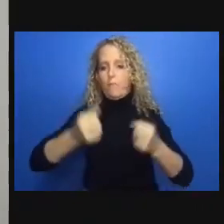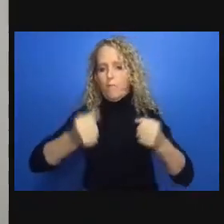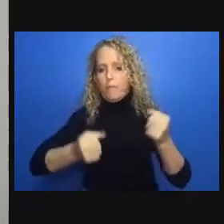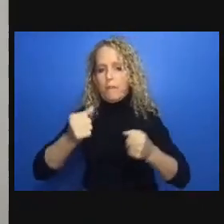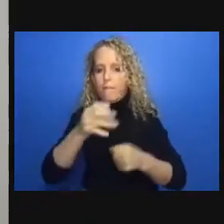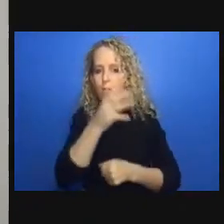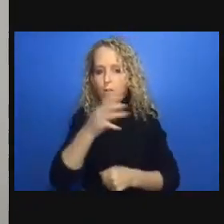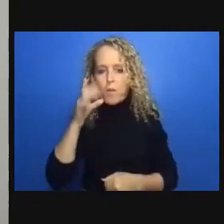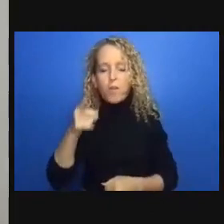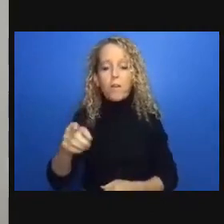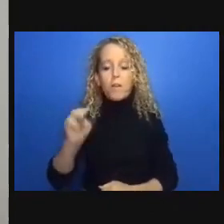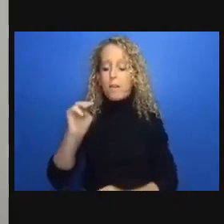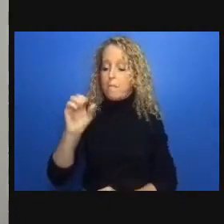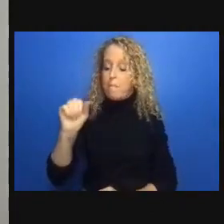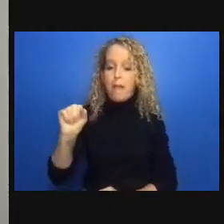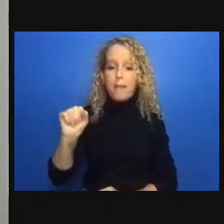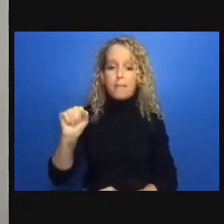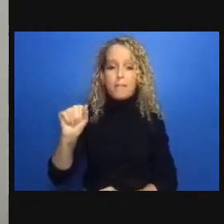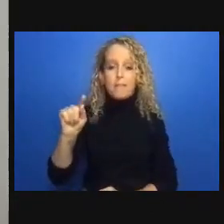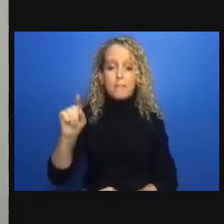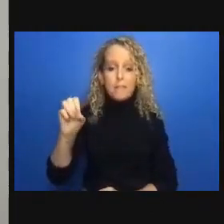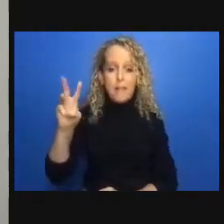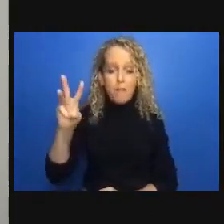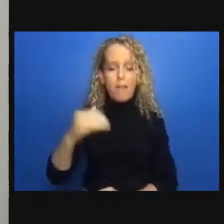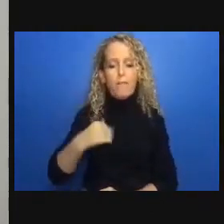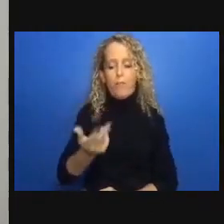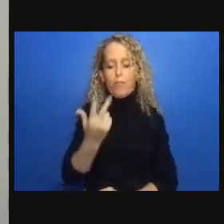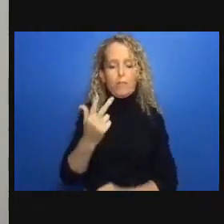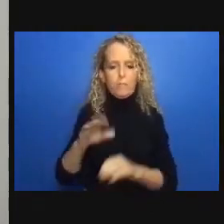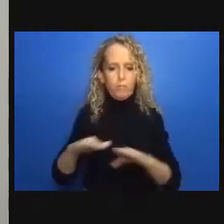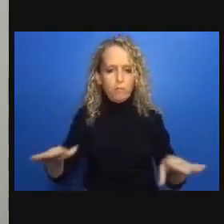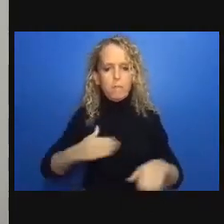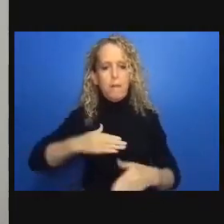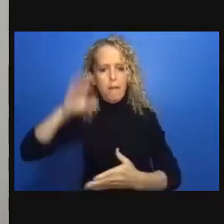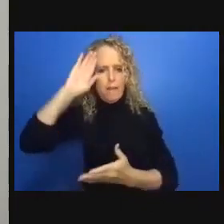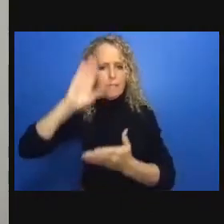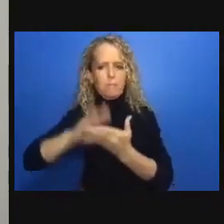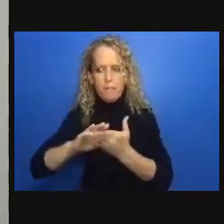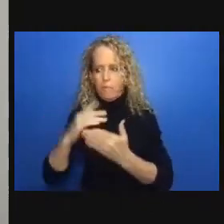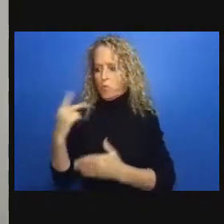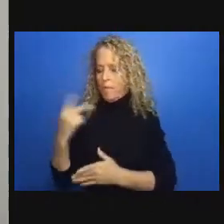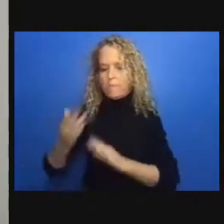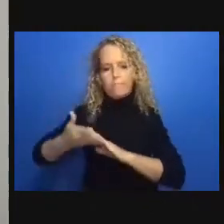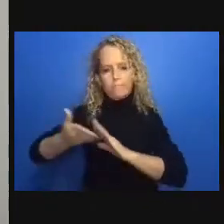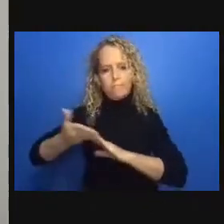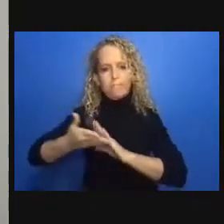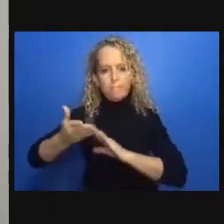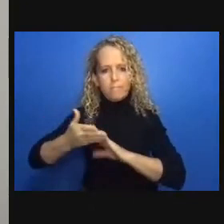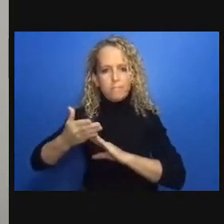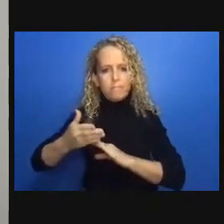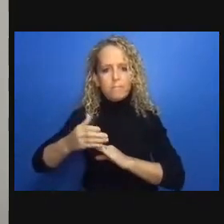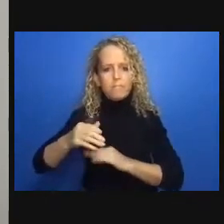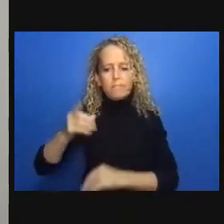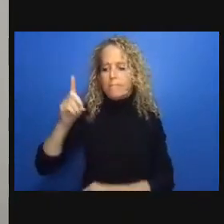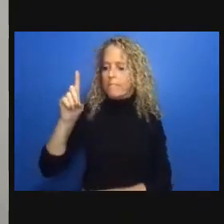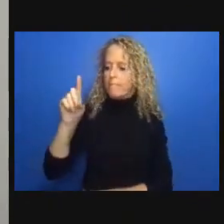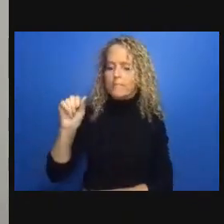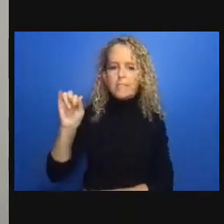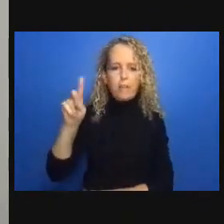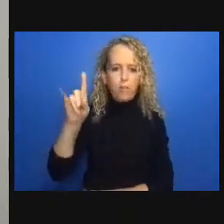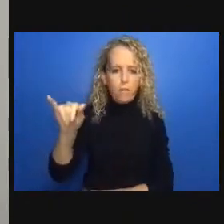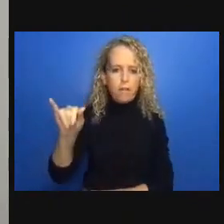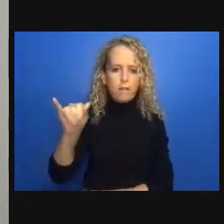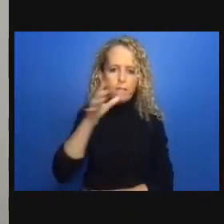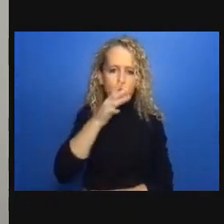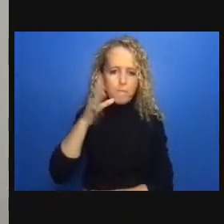in Masstown, and we have three children. So these issues are very, very close to my heart. And this is why I took on this